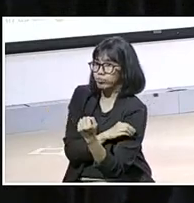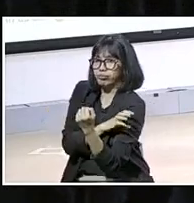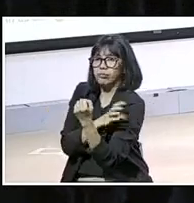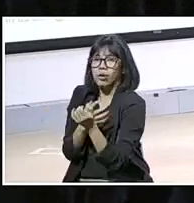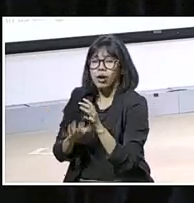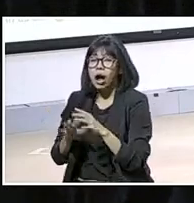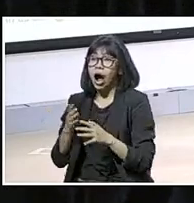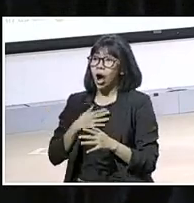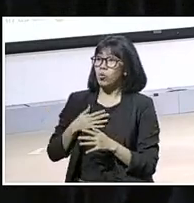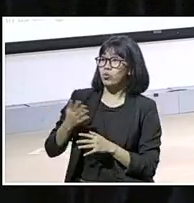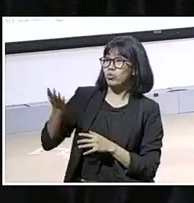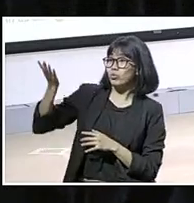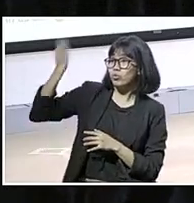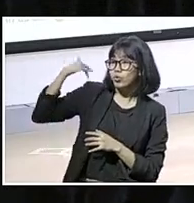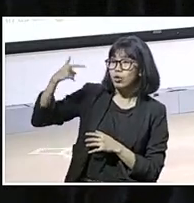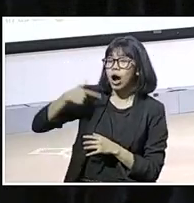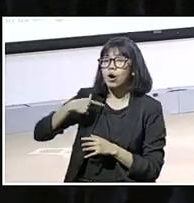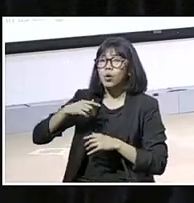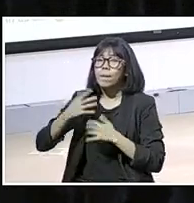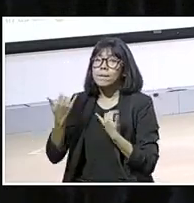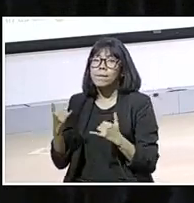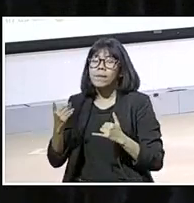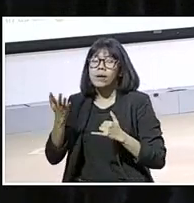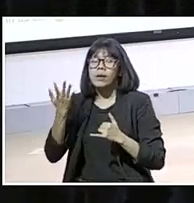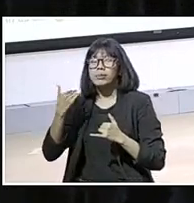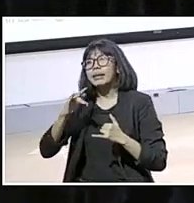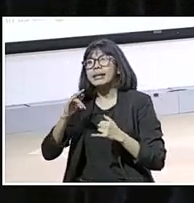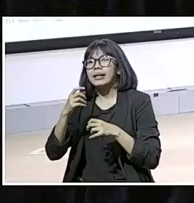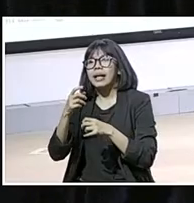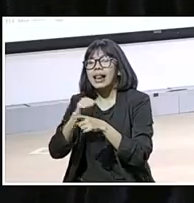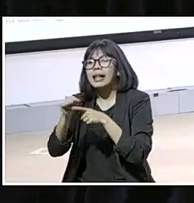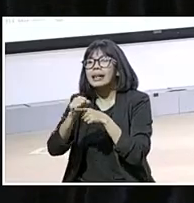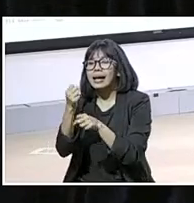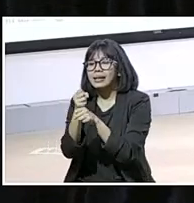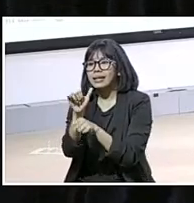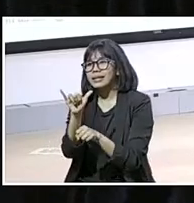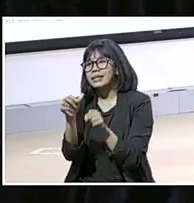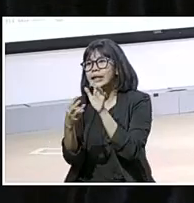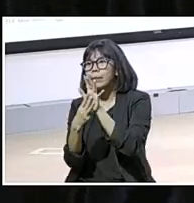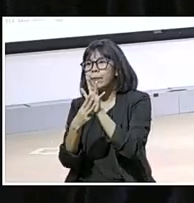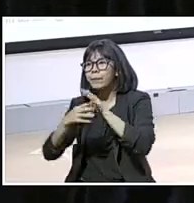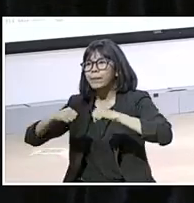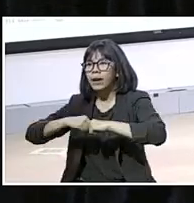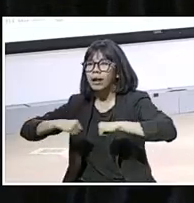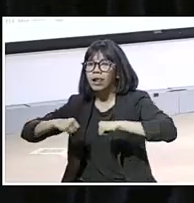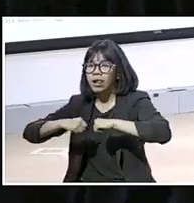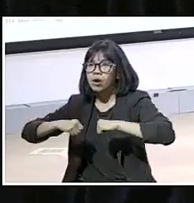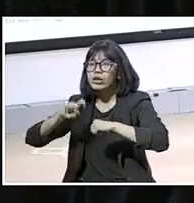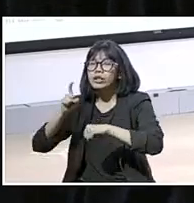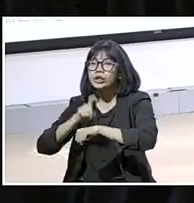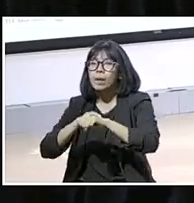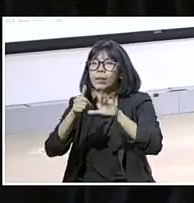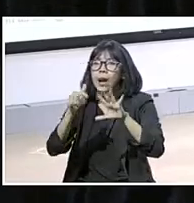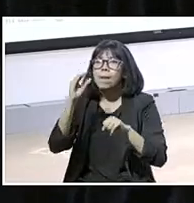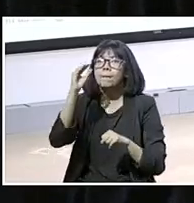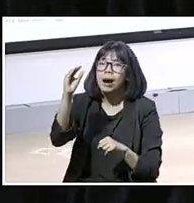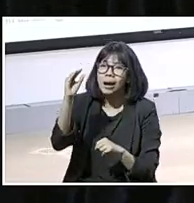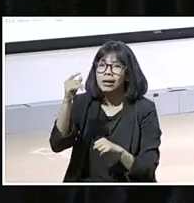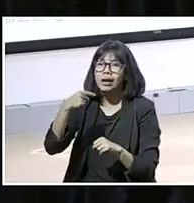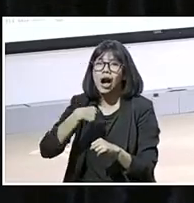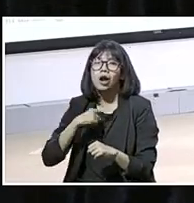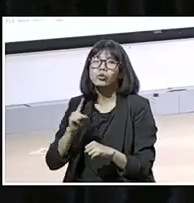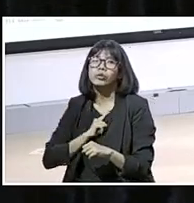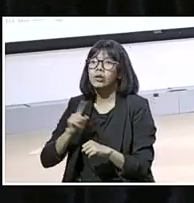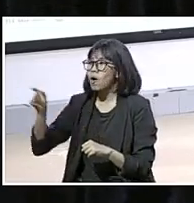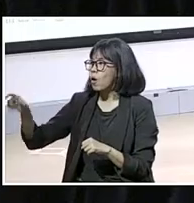always thought when I was in a gym by myself and it's hot, or I'm running on the track and I got up at 6 a.m, I knew that there weren't other people